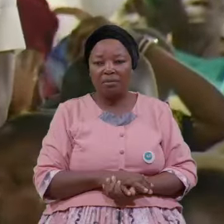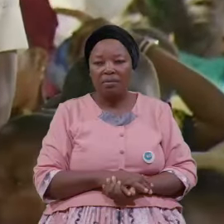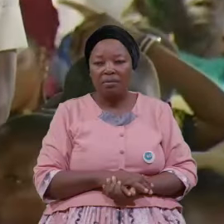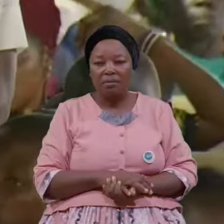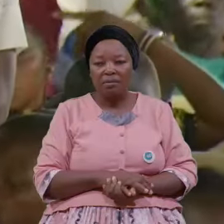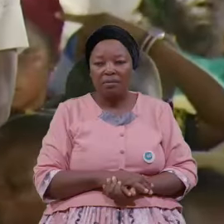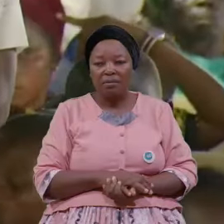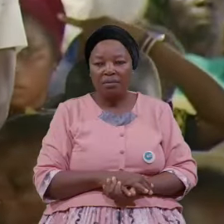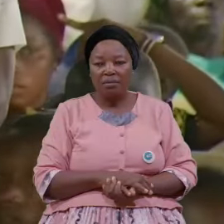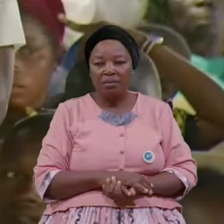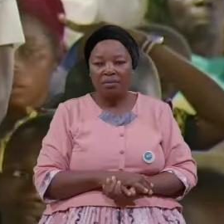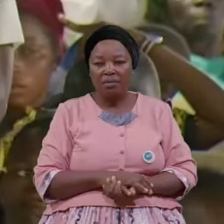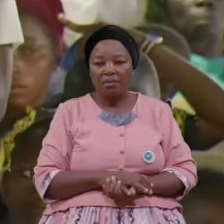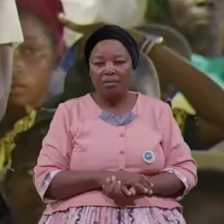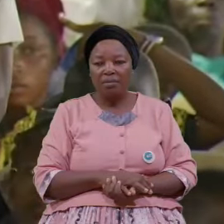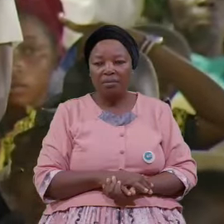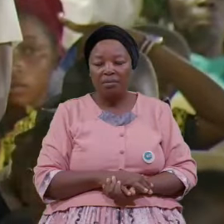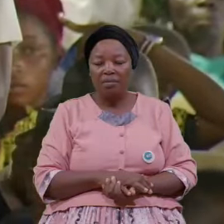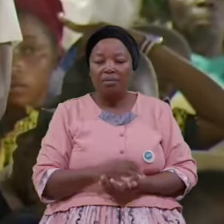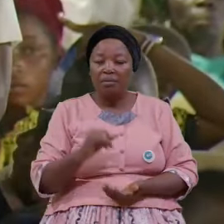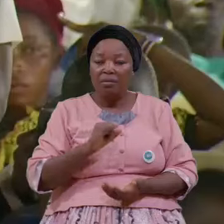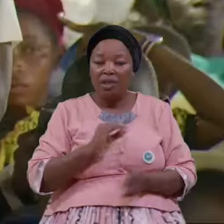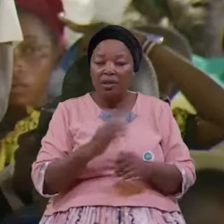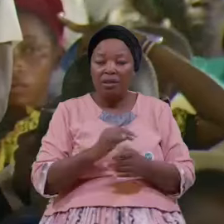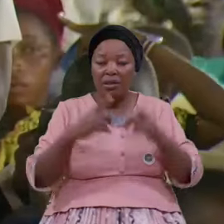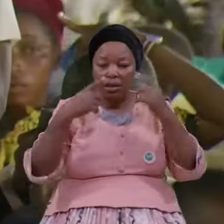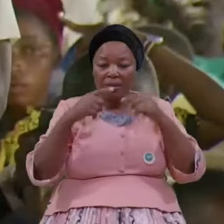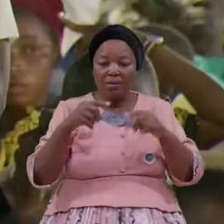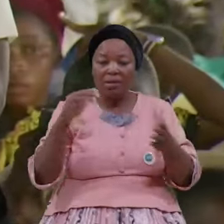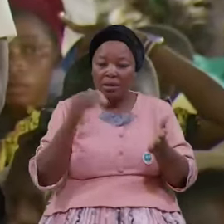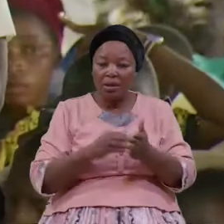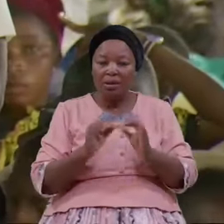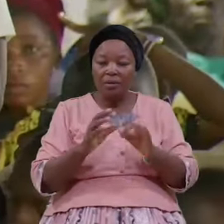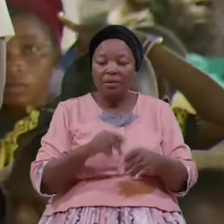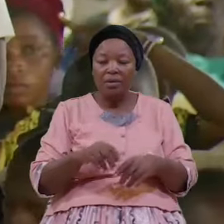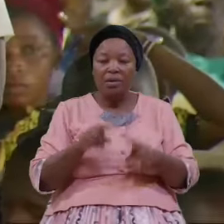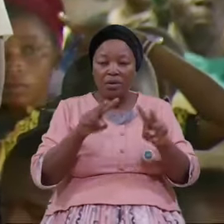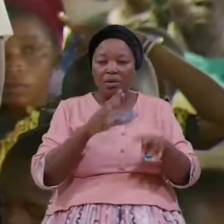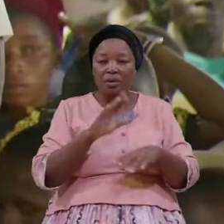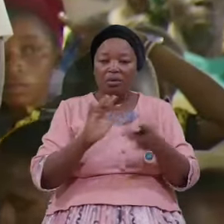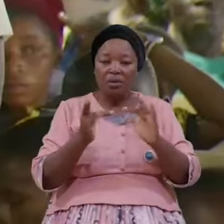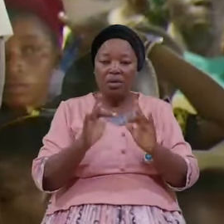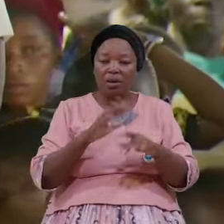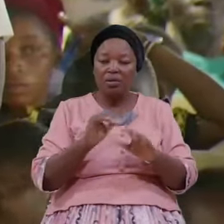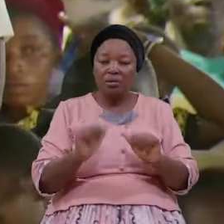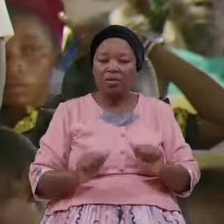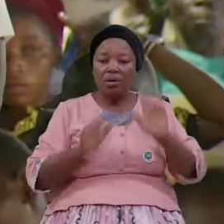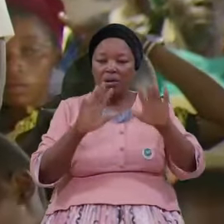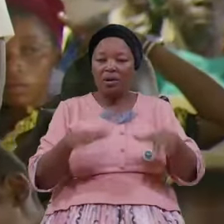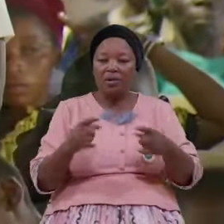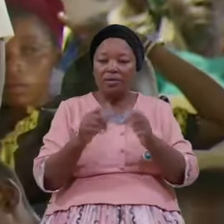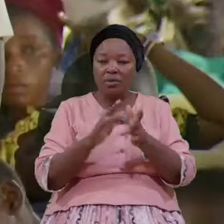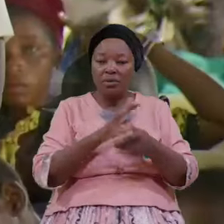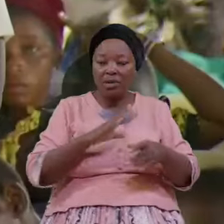Please, I take those announcements again. If you are listening or watching online, and you gave your life to Christ after the